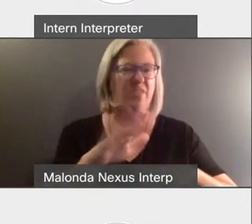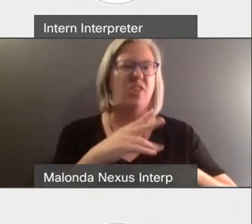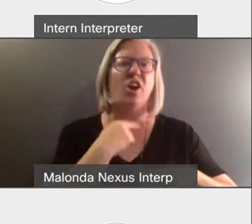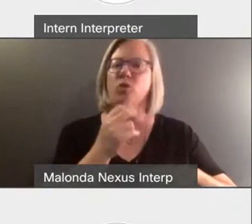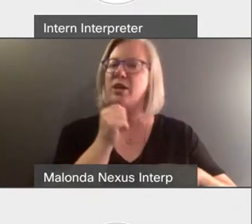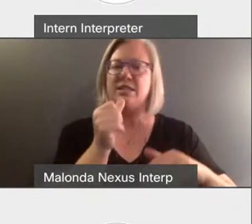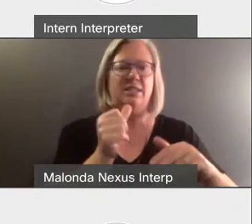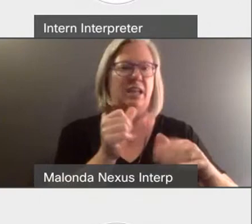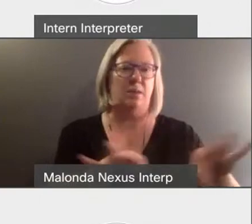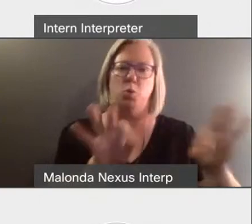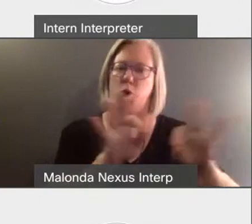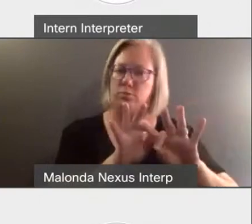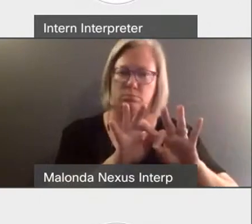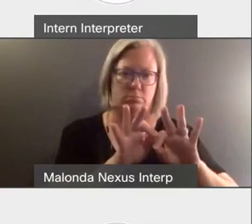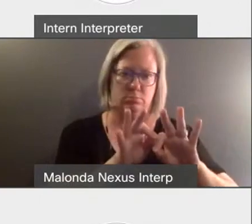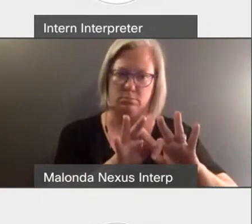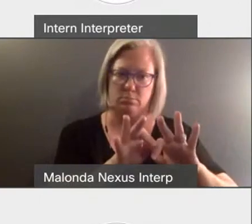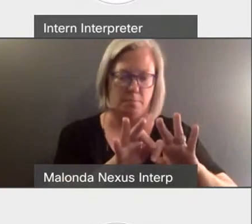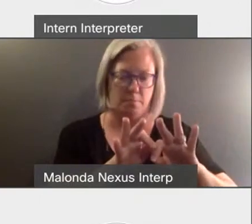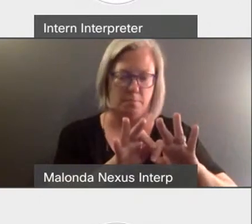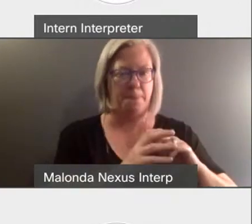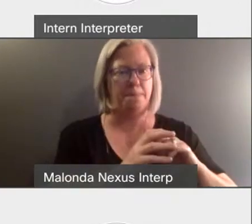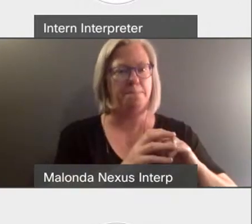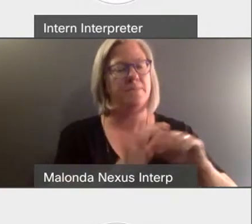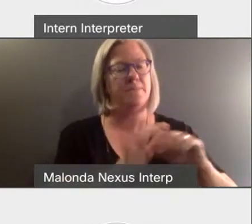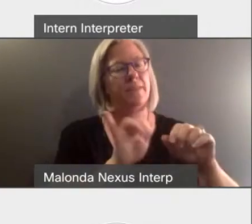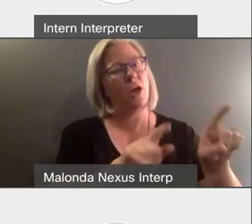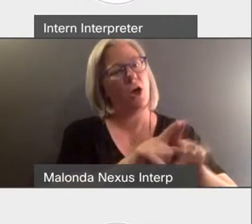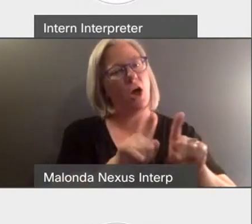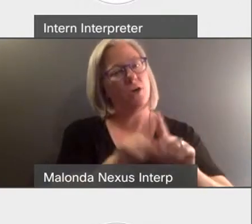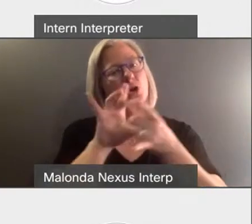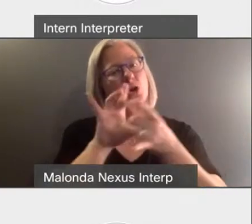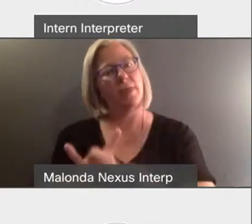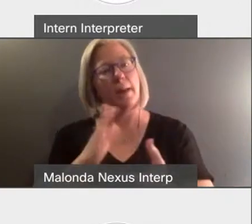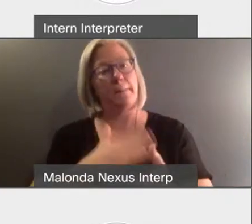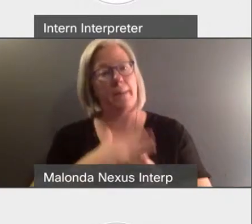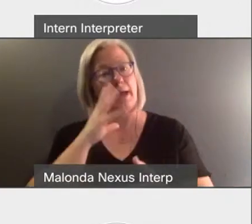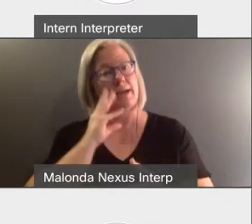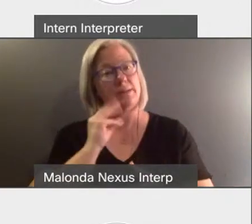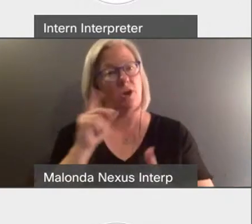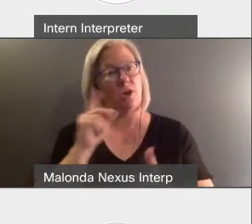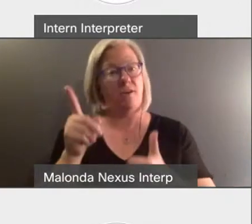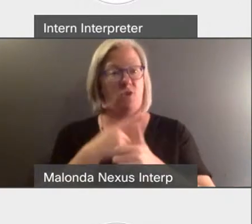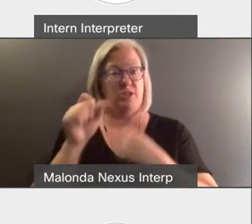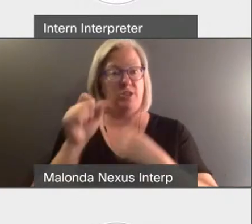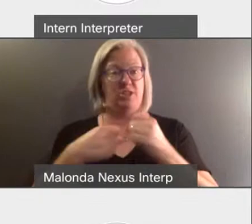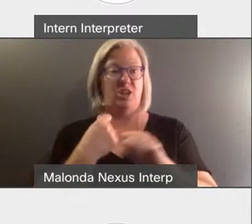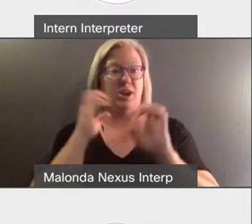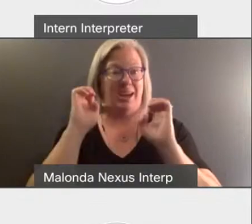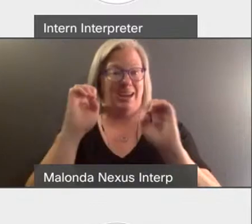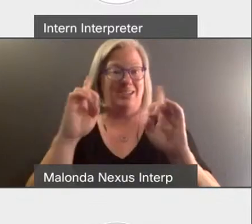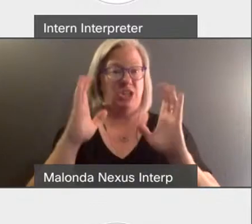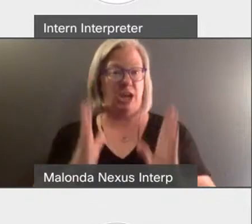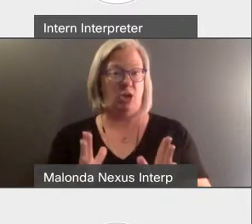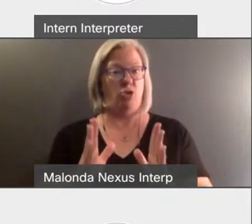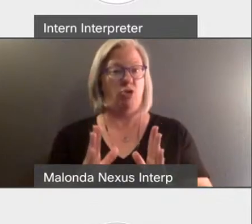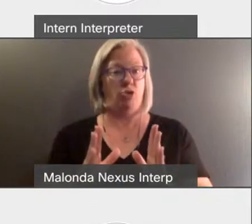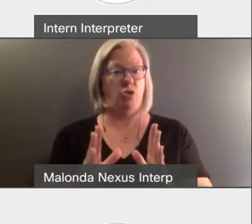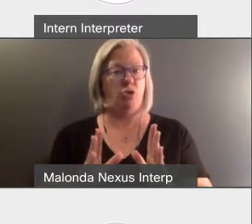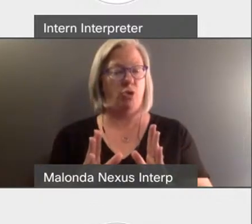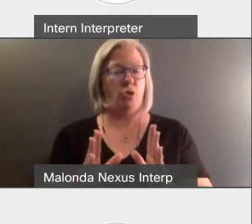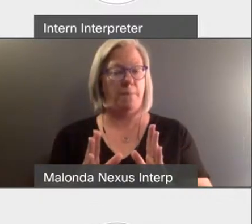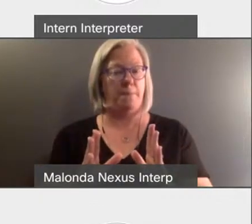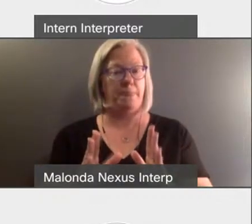mattered in the first place. That also relates to my experience as a first-year educator,